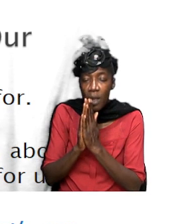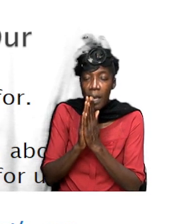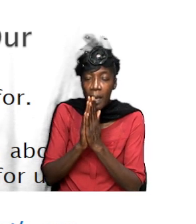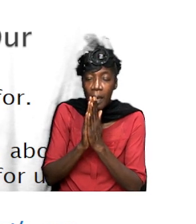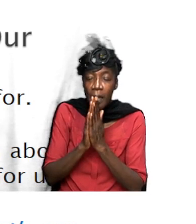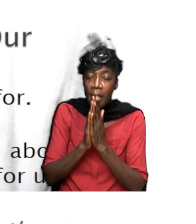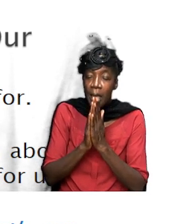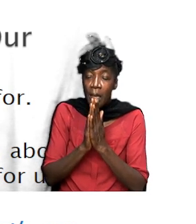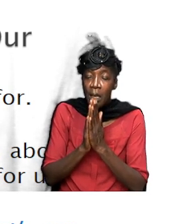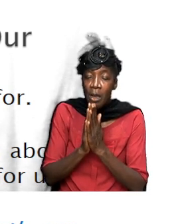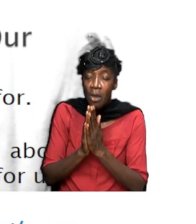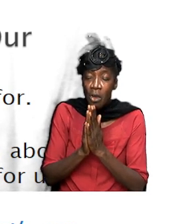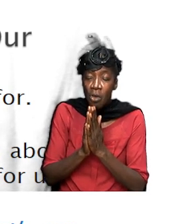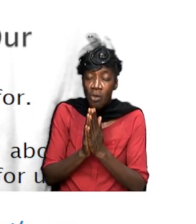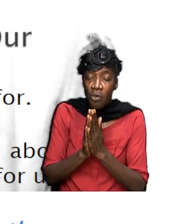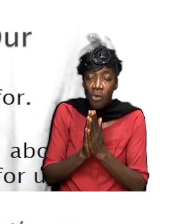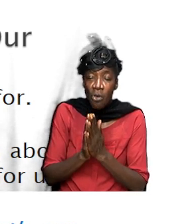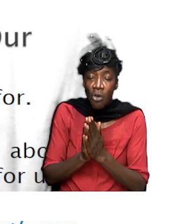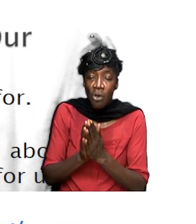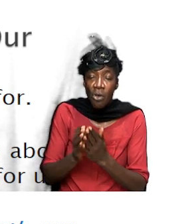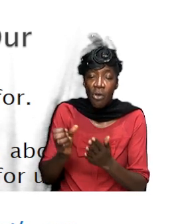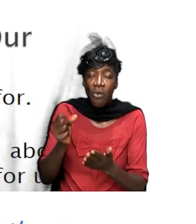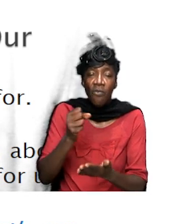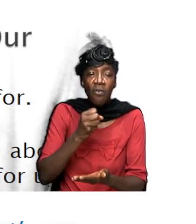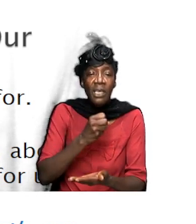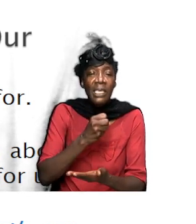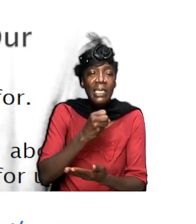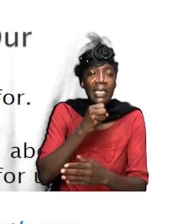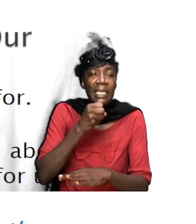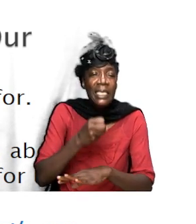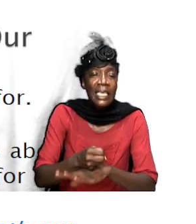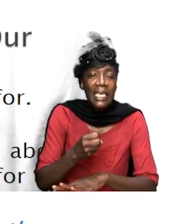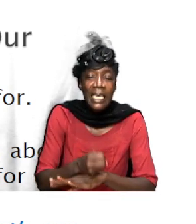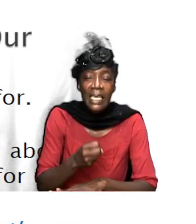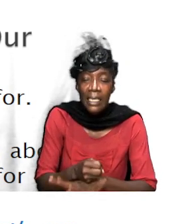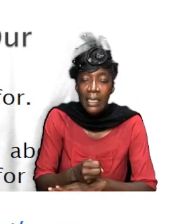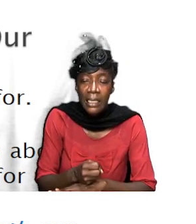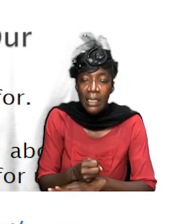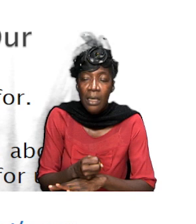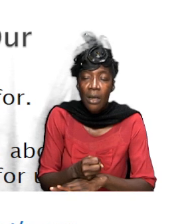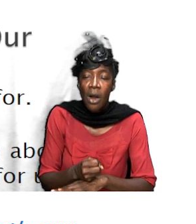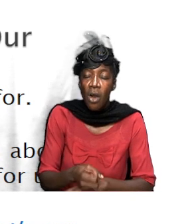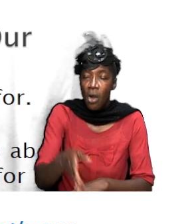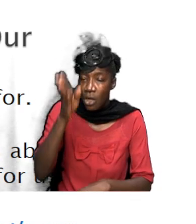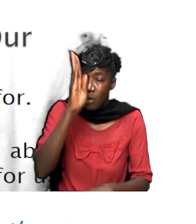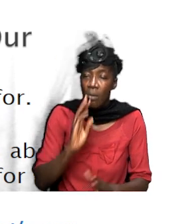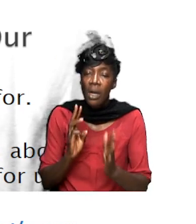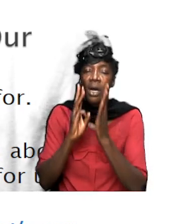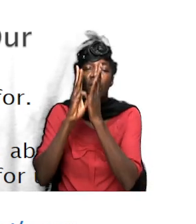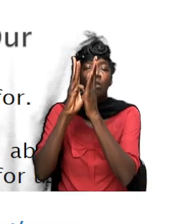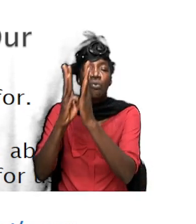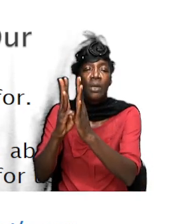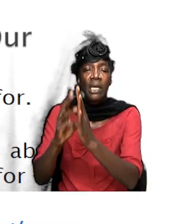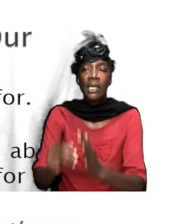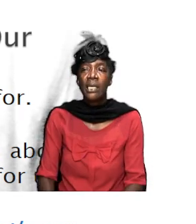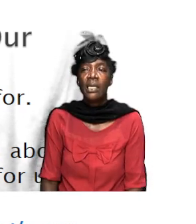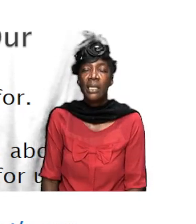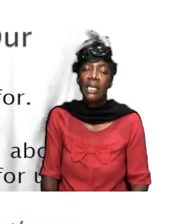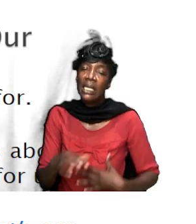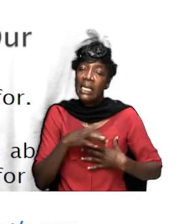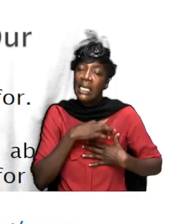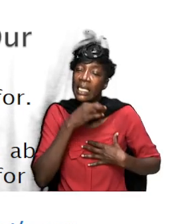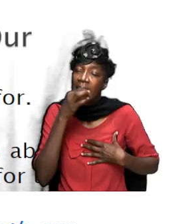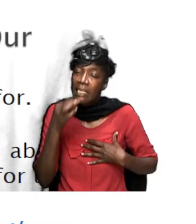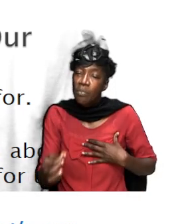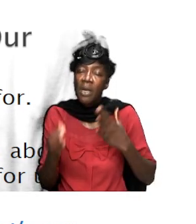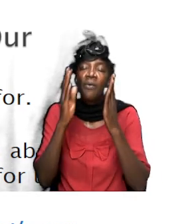for the saints according to the will of God. So the Spirit will